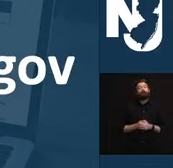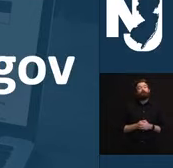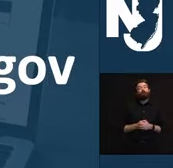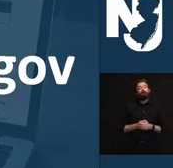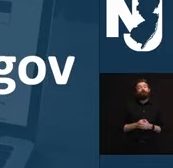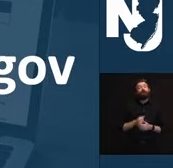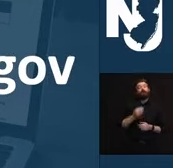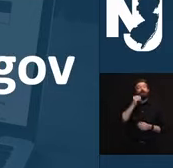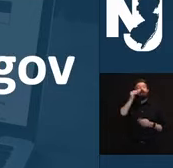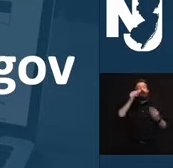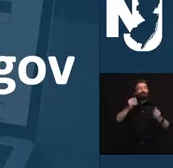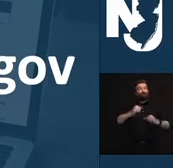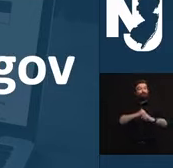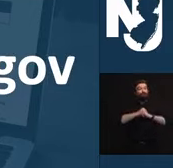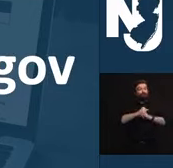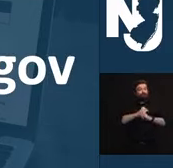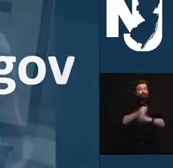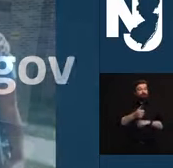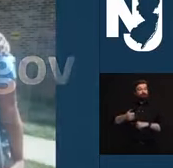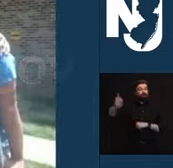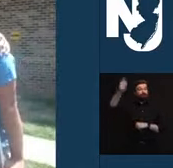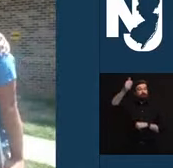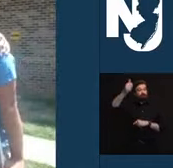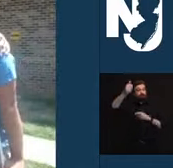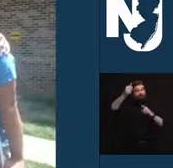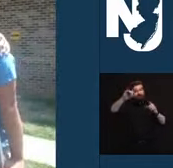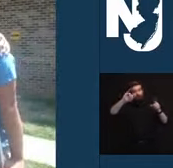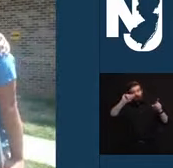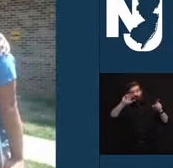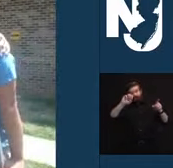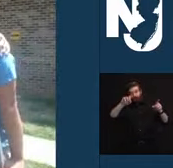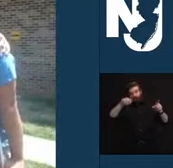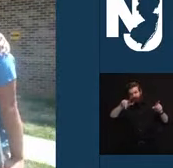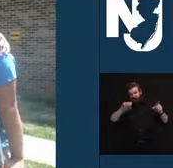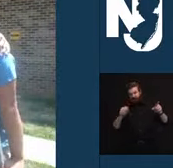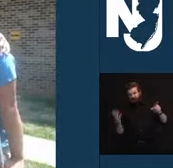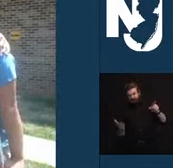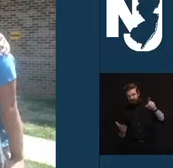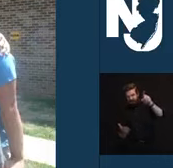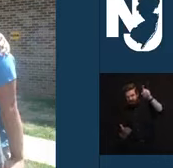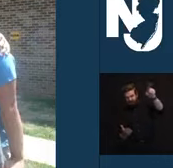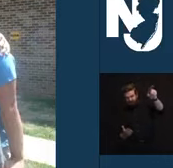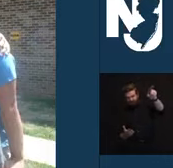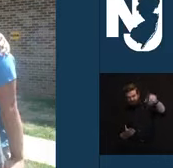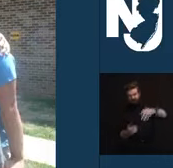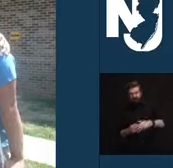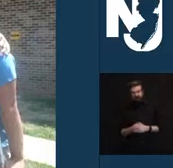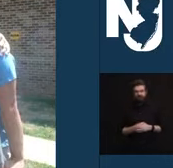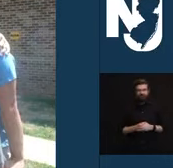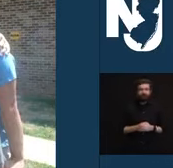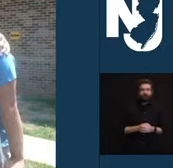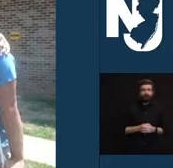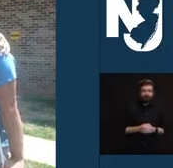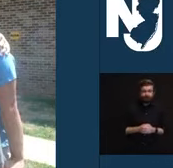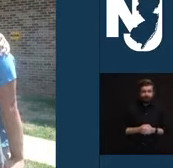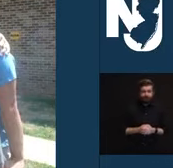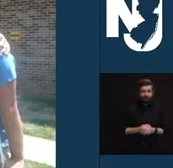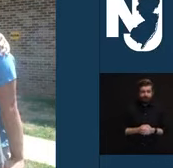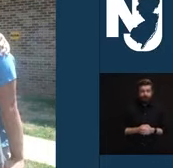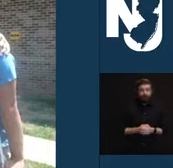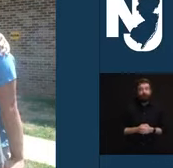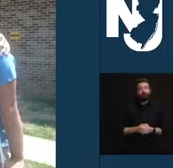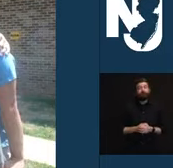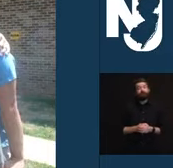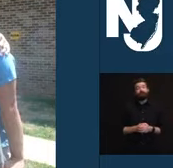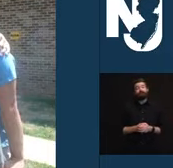Garg. I want to open today with this picture because, A, we couldn't scramble. I'll speak for myself. I couldn't scramble in time